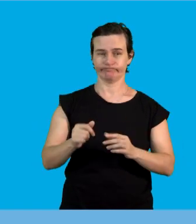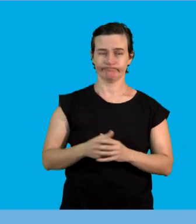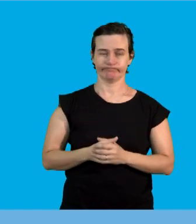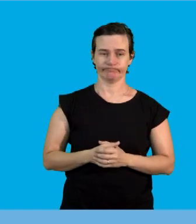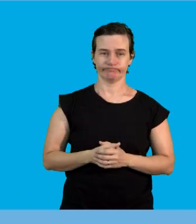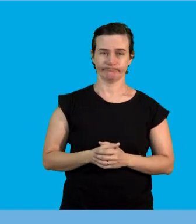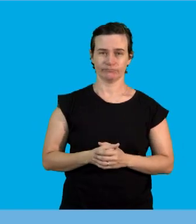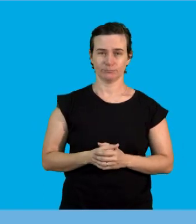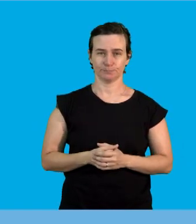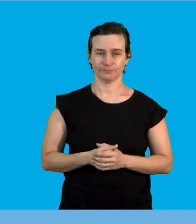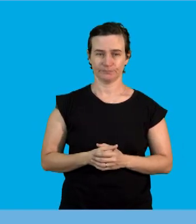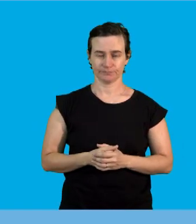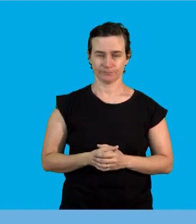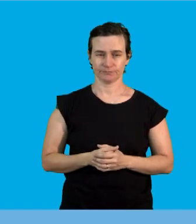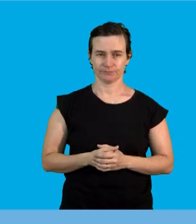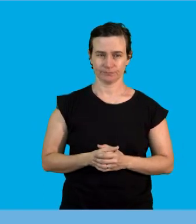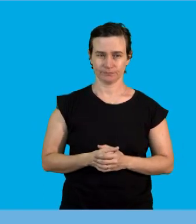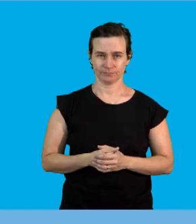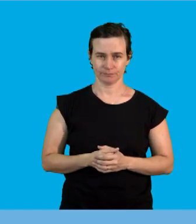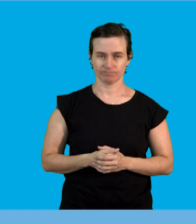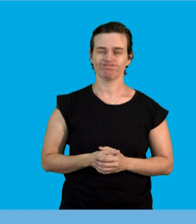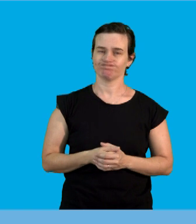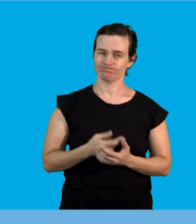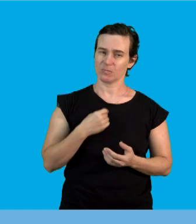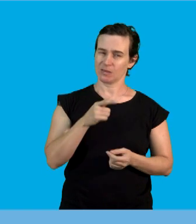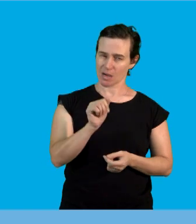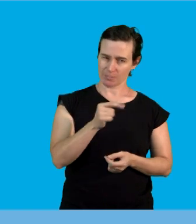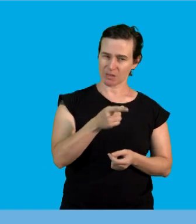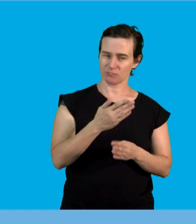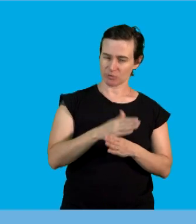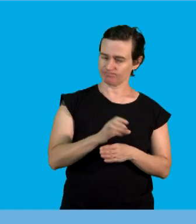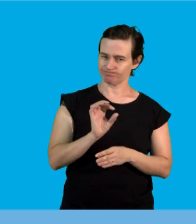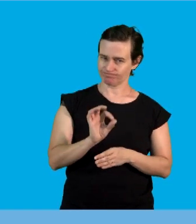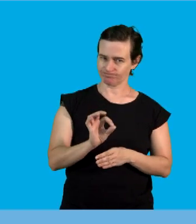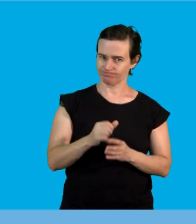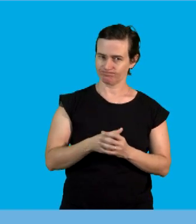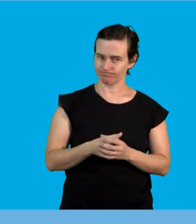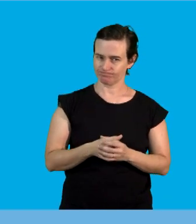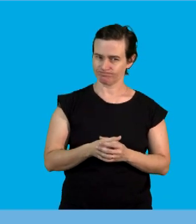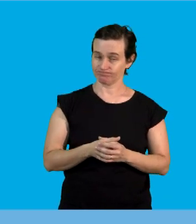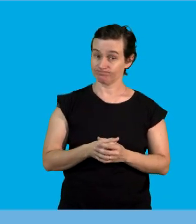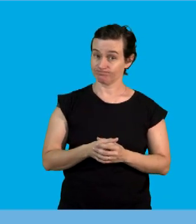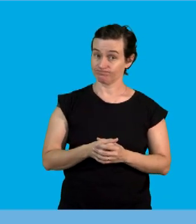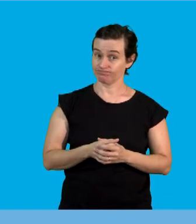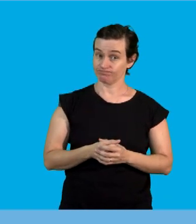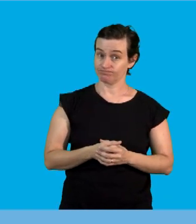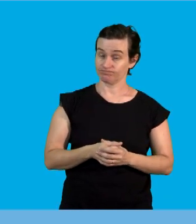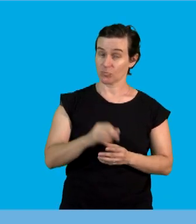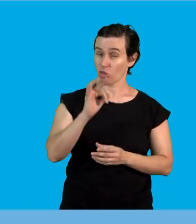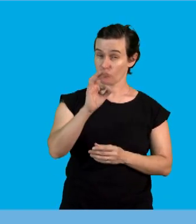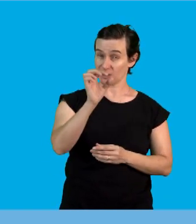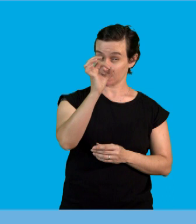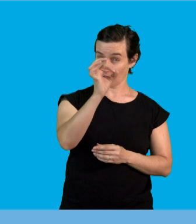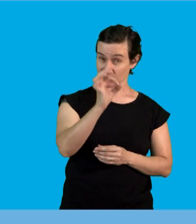an ammeter, ammeter is drawn. A resistor is drawn. And these two are connected in series. And we have